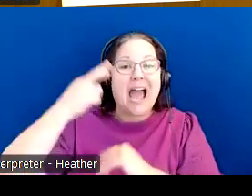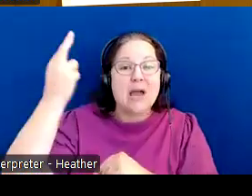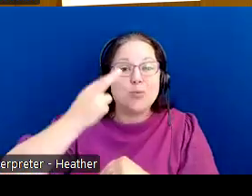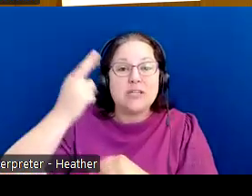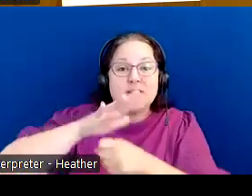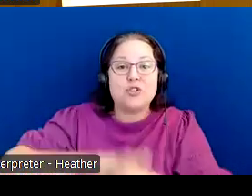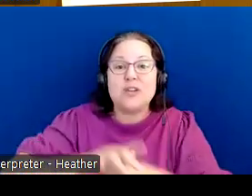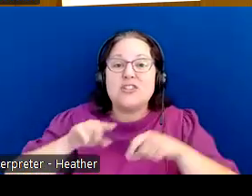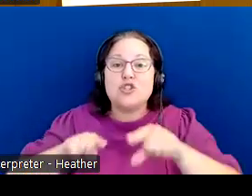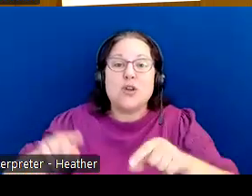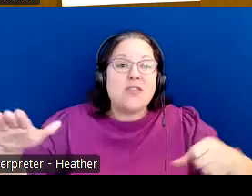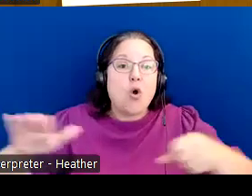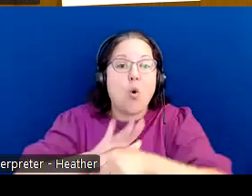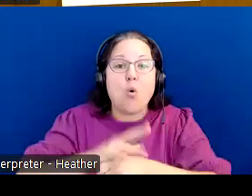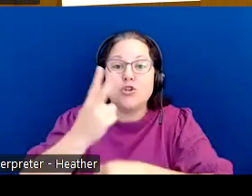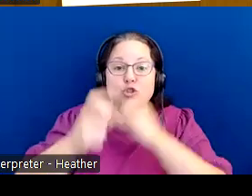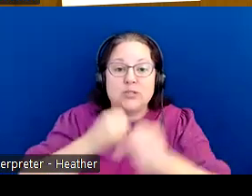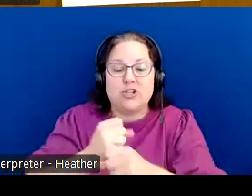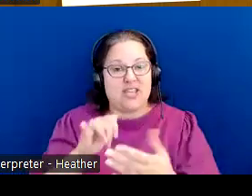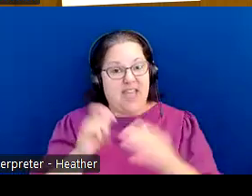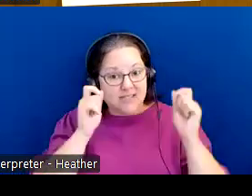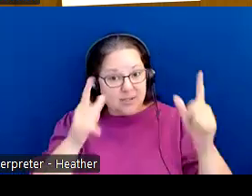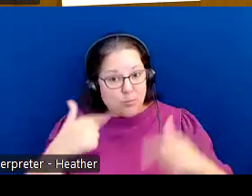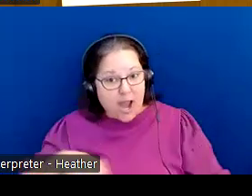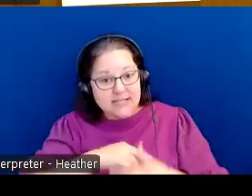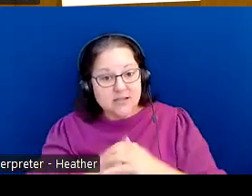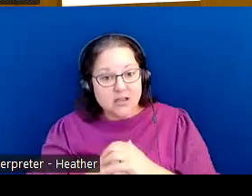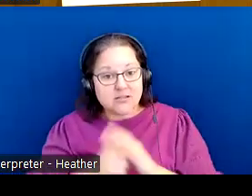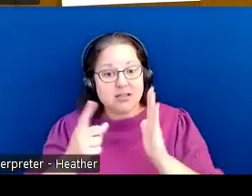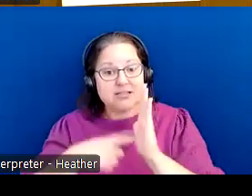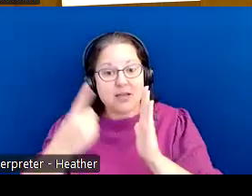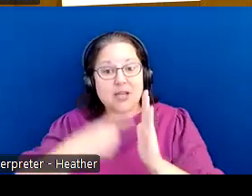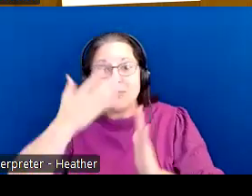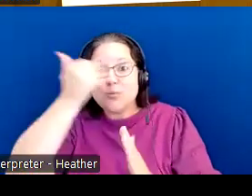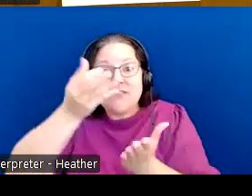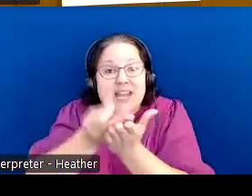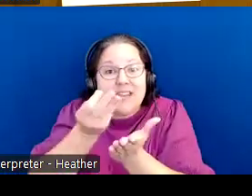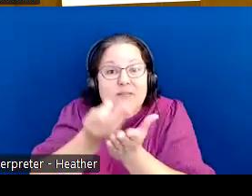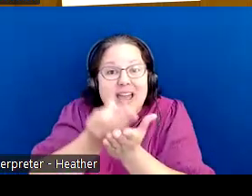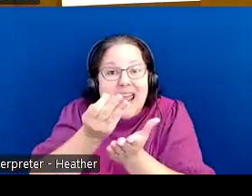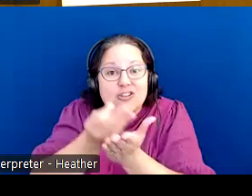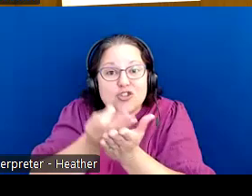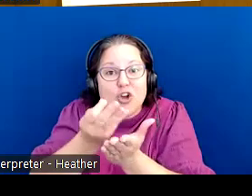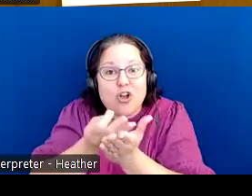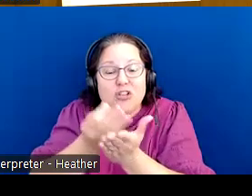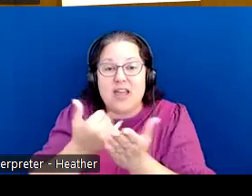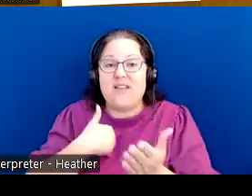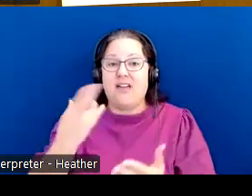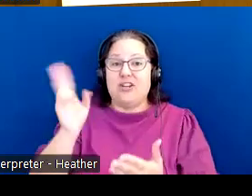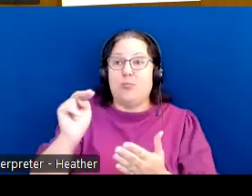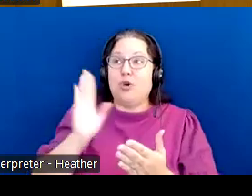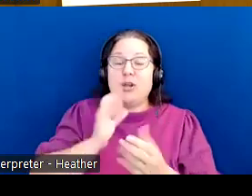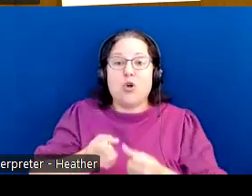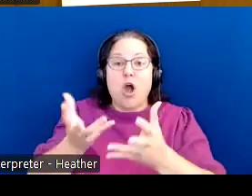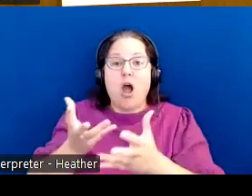whole 2-year period, and that surprised us. Oftentimes we forget about the big financial burden that having a major burn injury